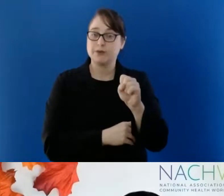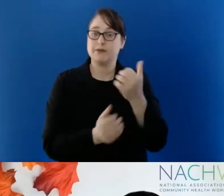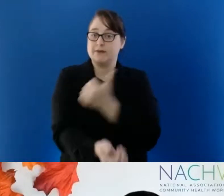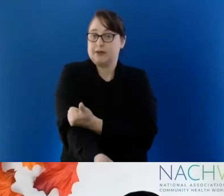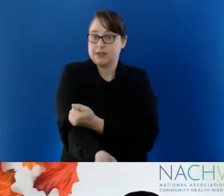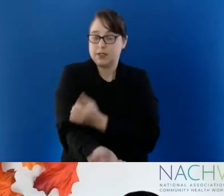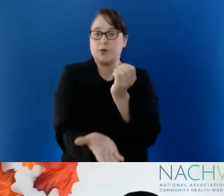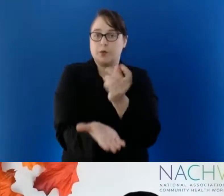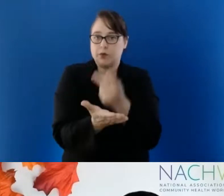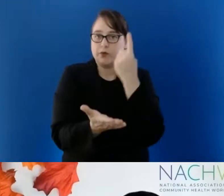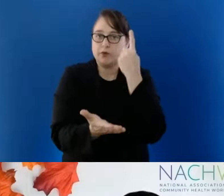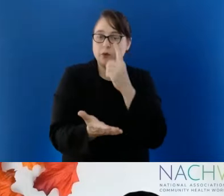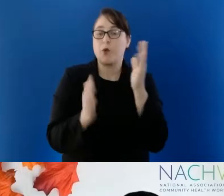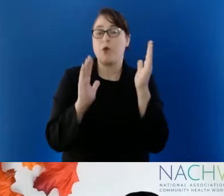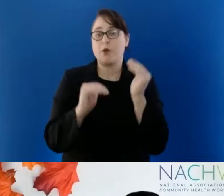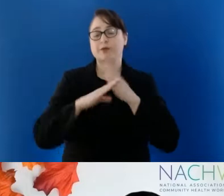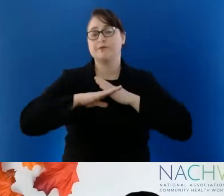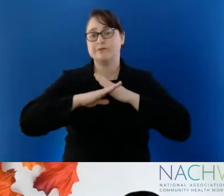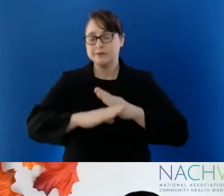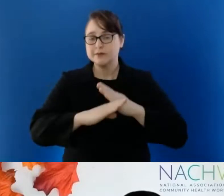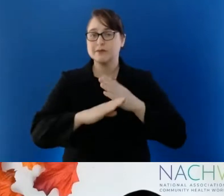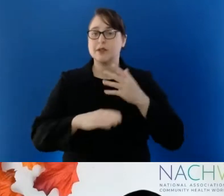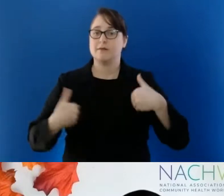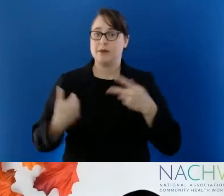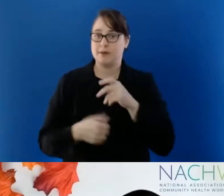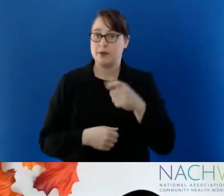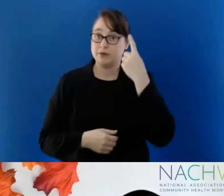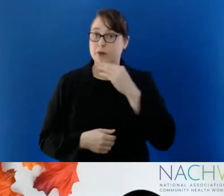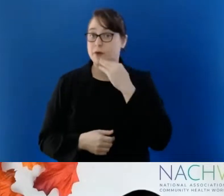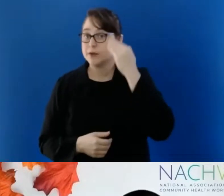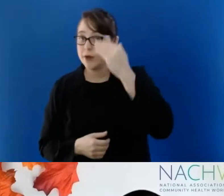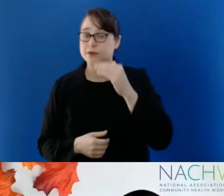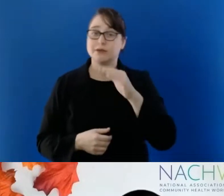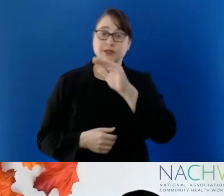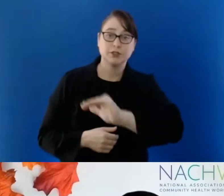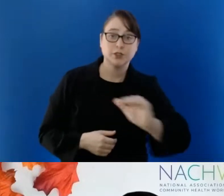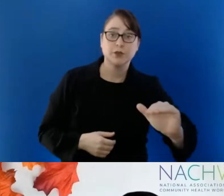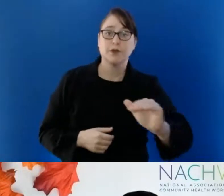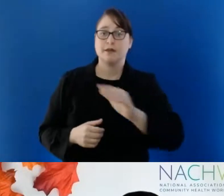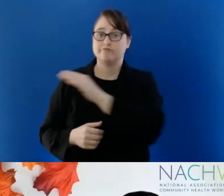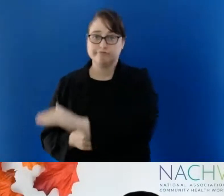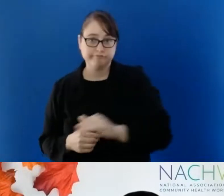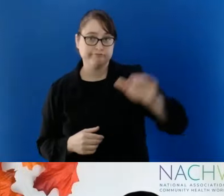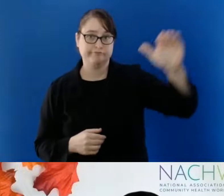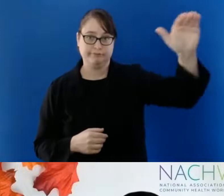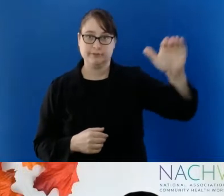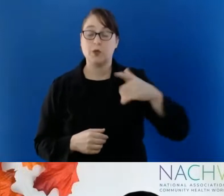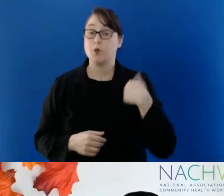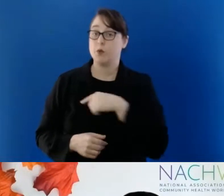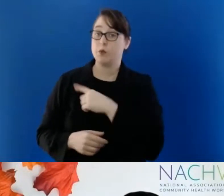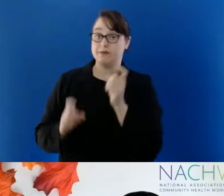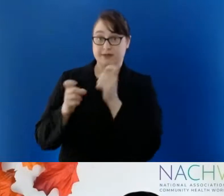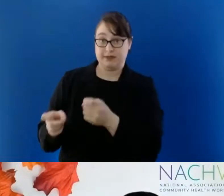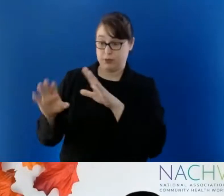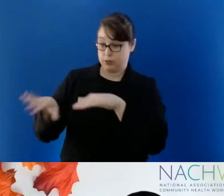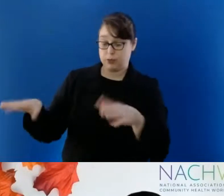hopeful prevention of monkeypox in adults and children of all ages. We've given it to children here in DC, and I have not seen any